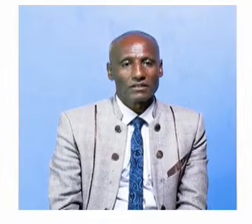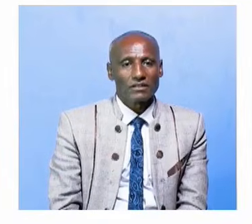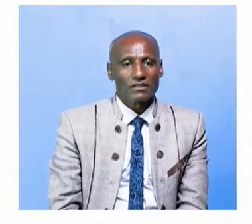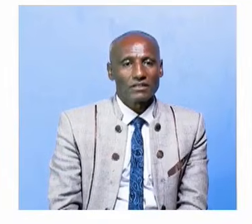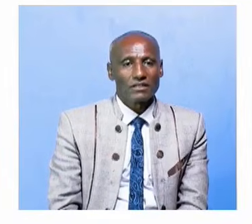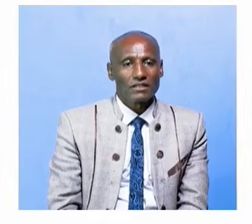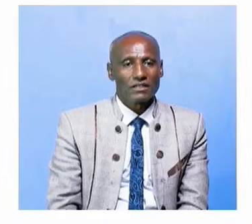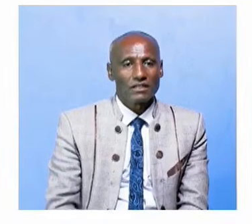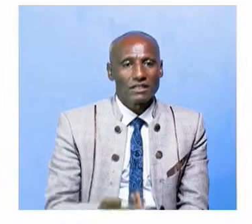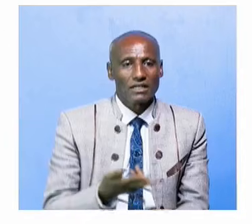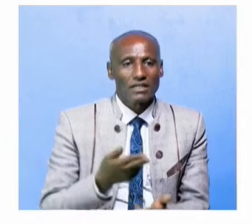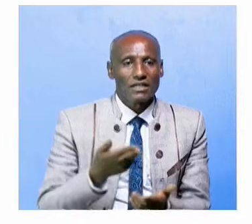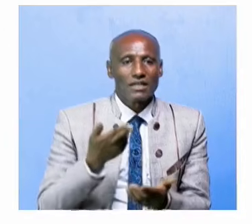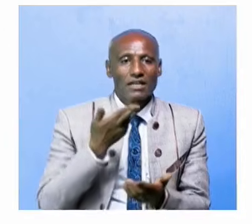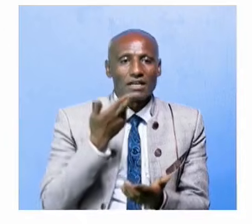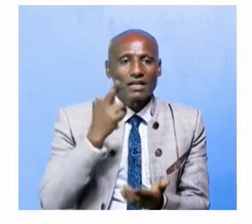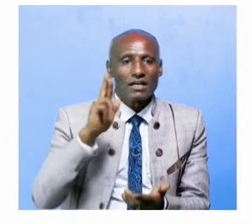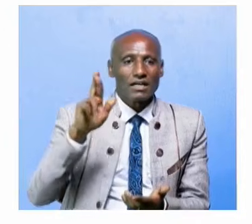remediation.